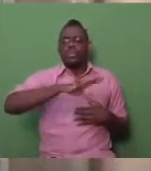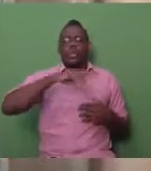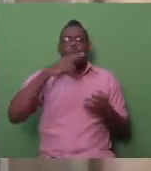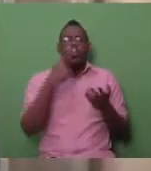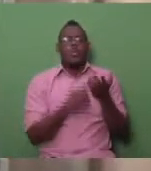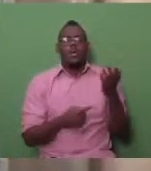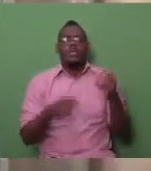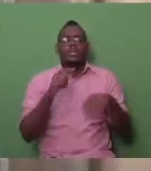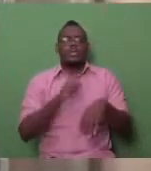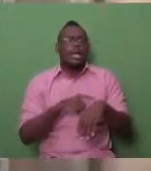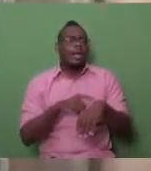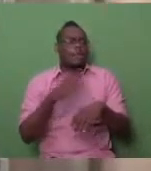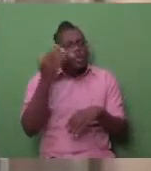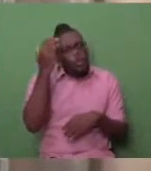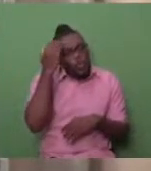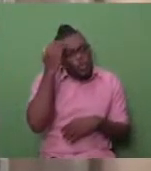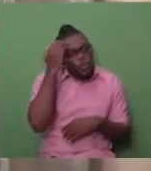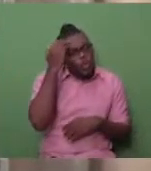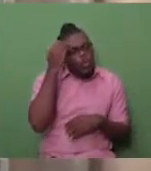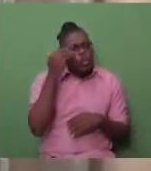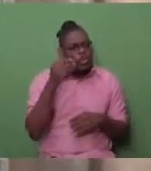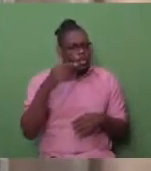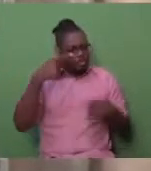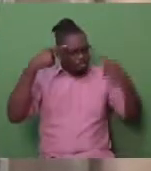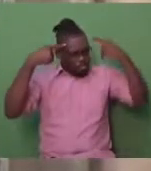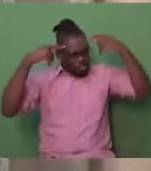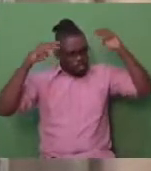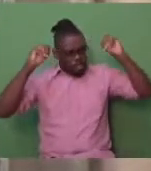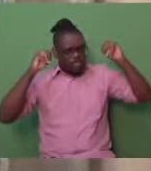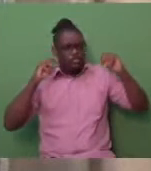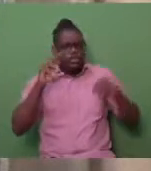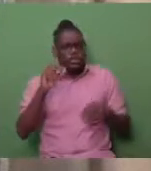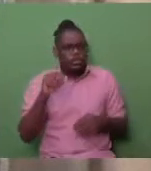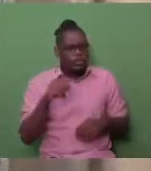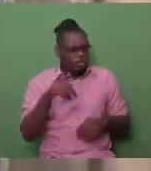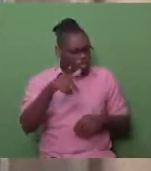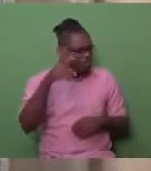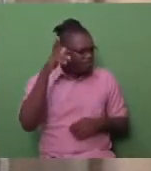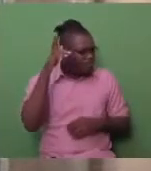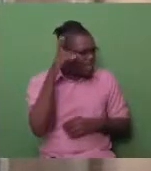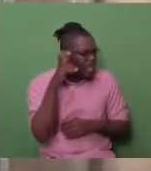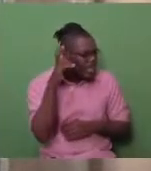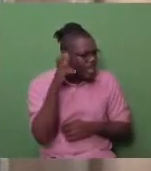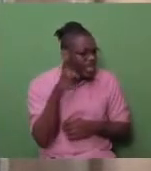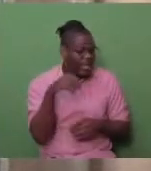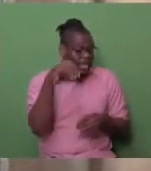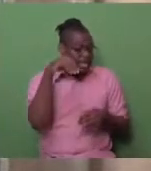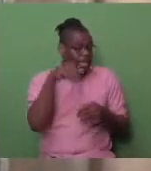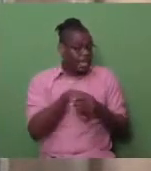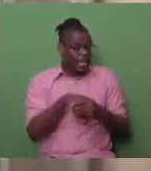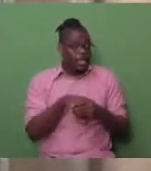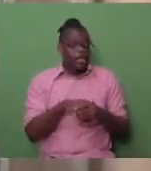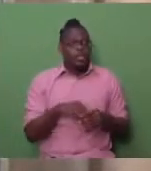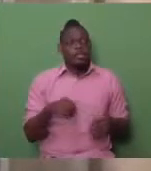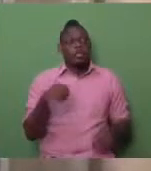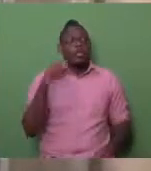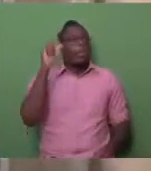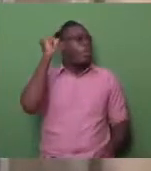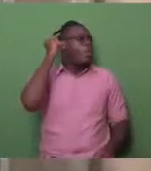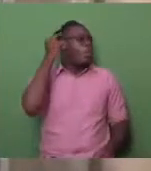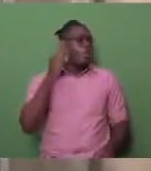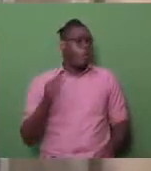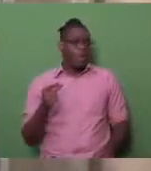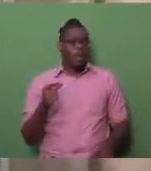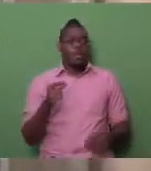Grove Boko Company Limited. And that company has been defunct. They last filed their annual returns to the company's